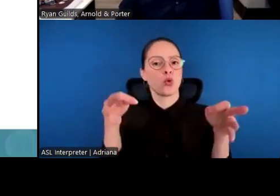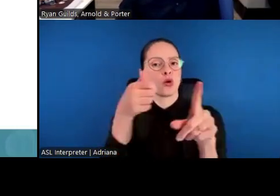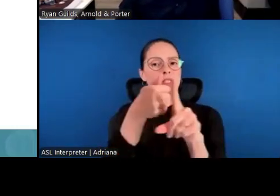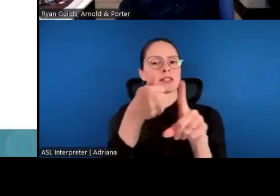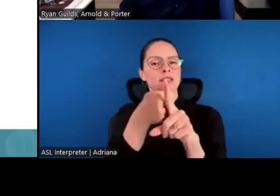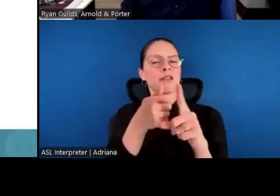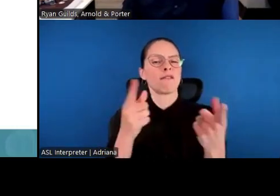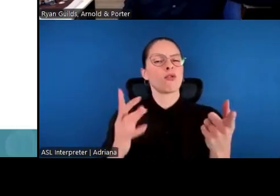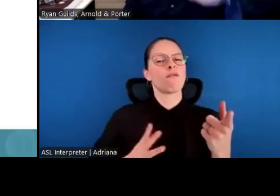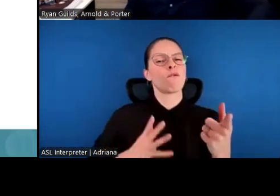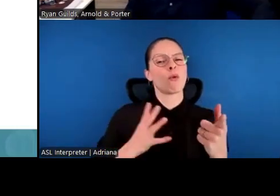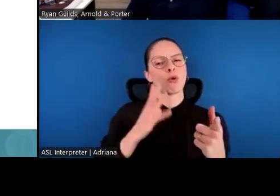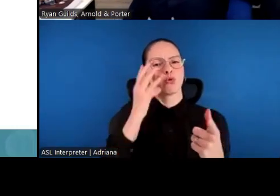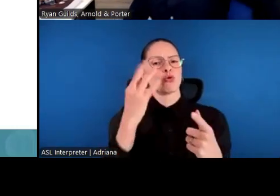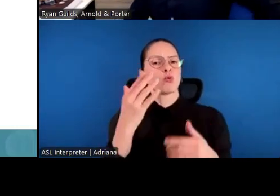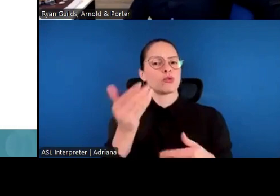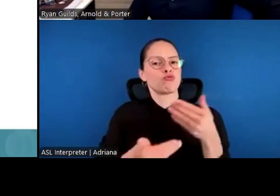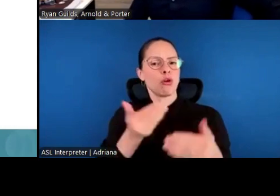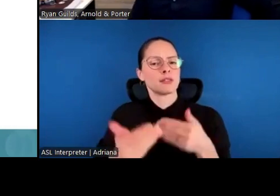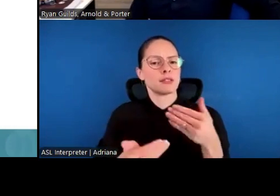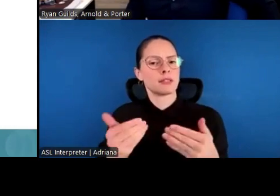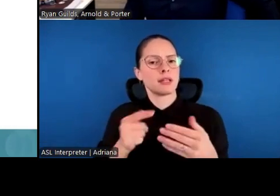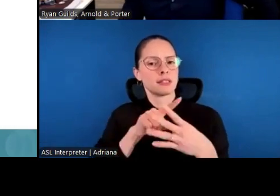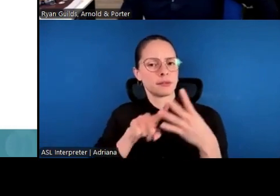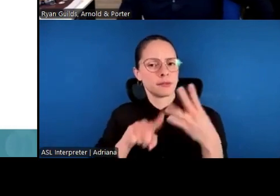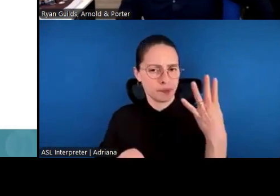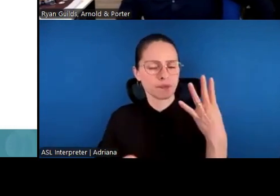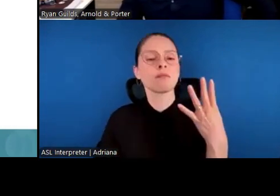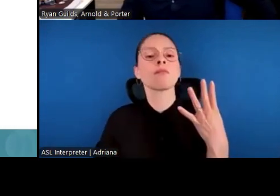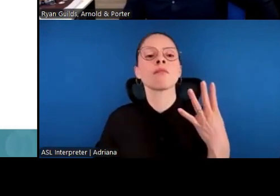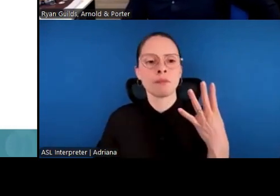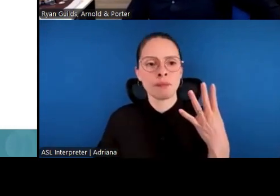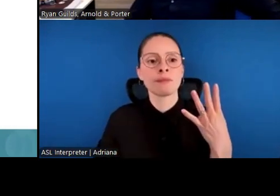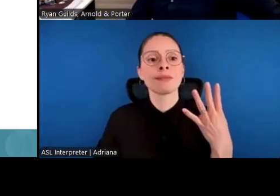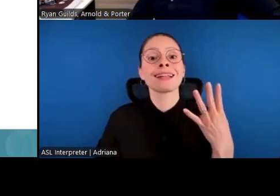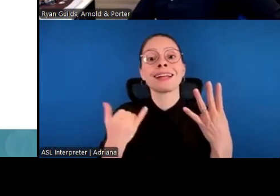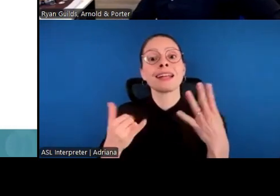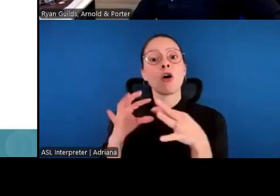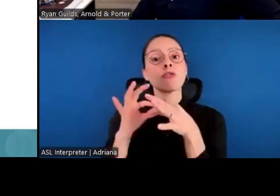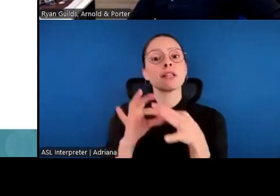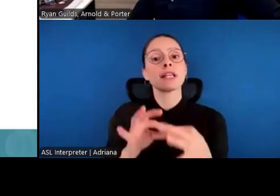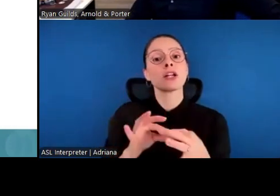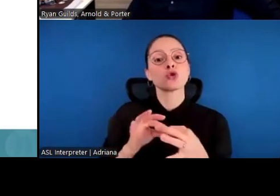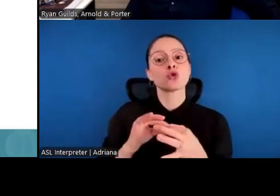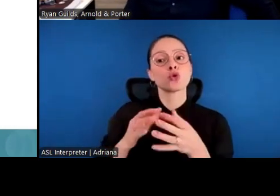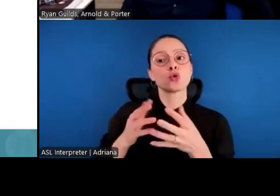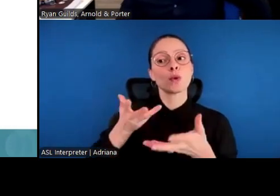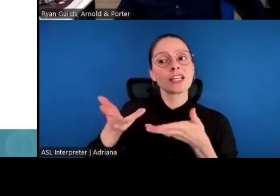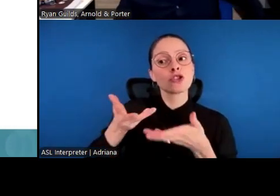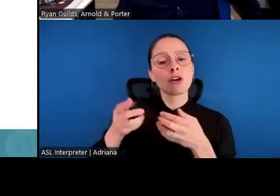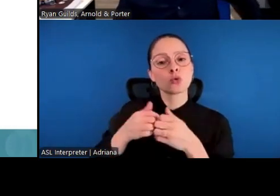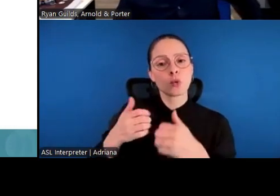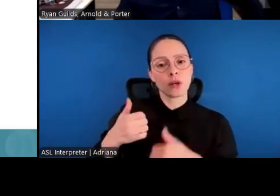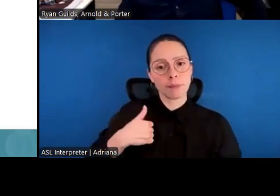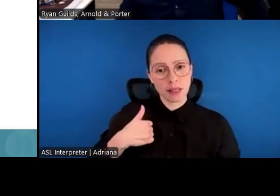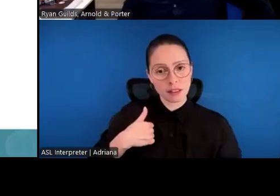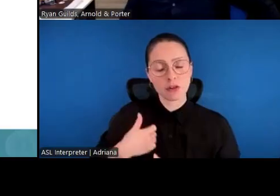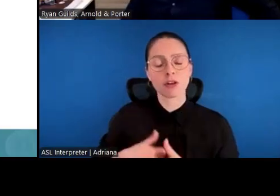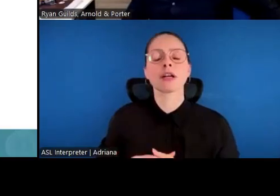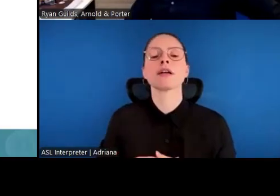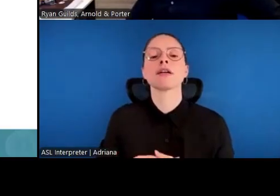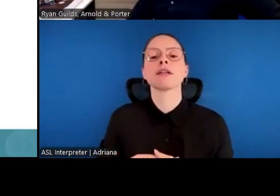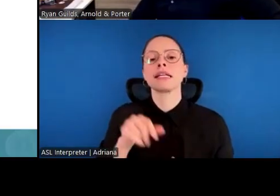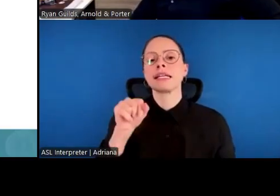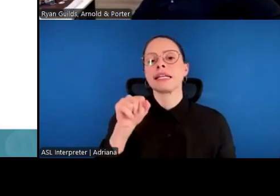formal notice process. In terms of interactions with the military, if you walk your client into an